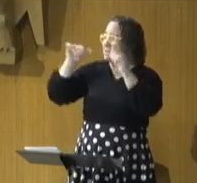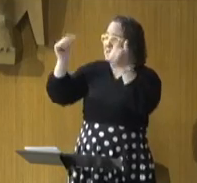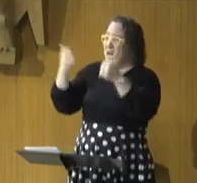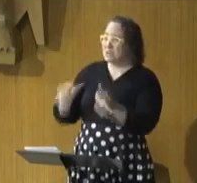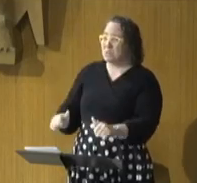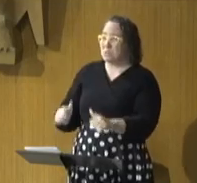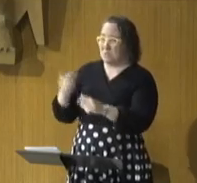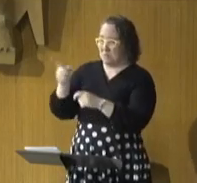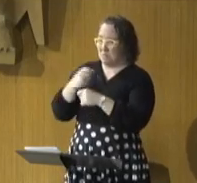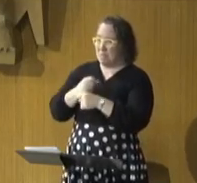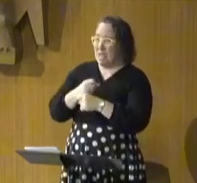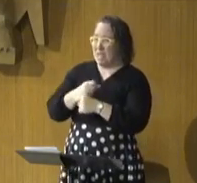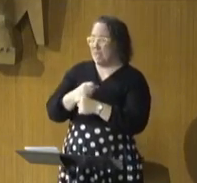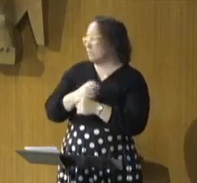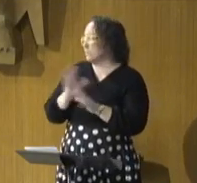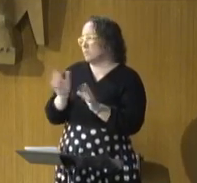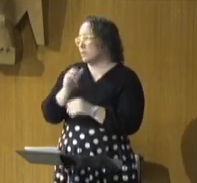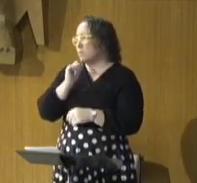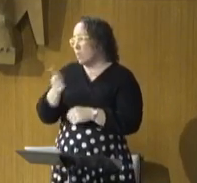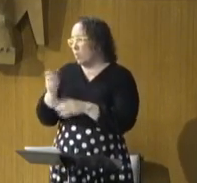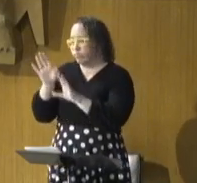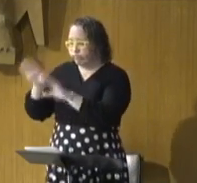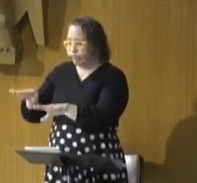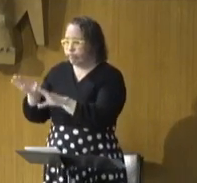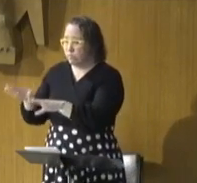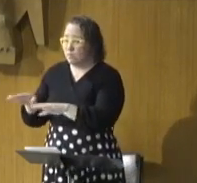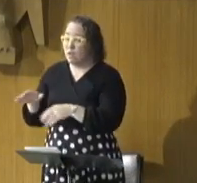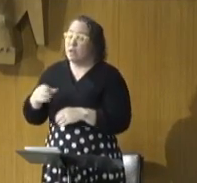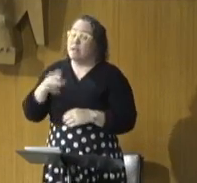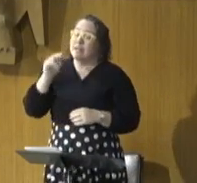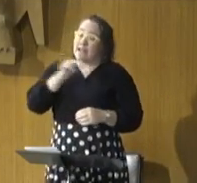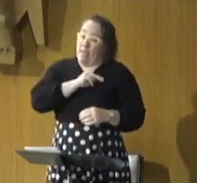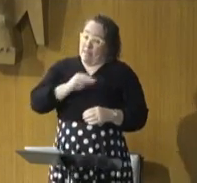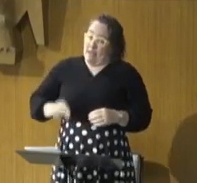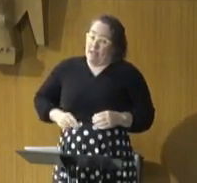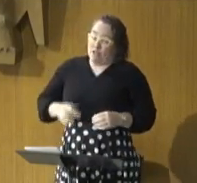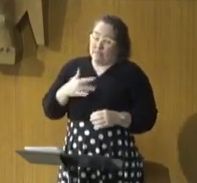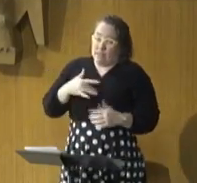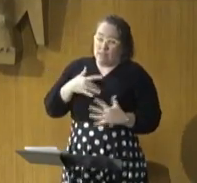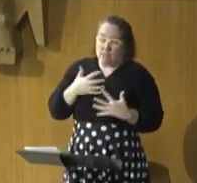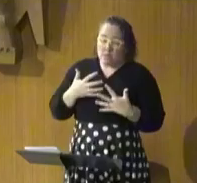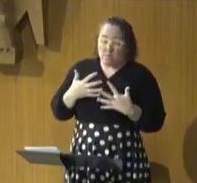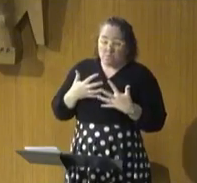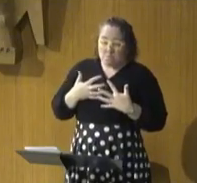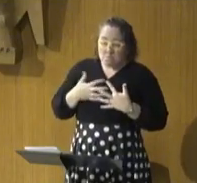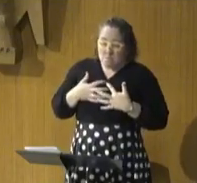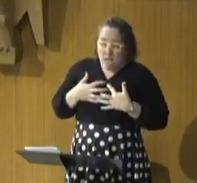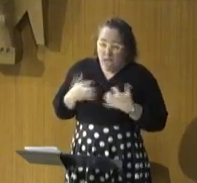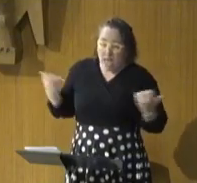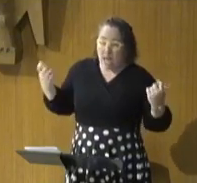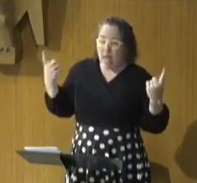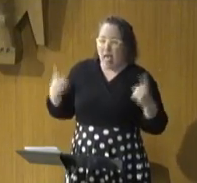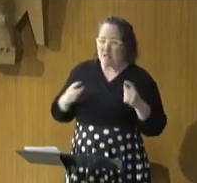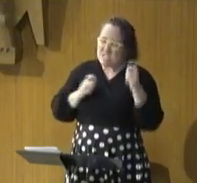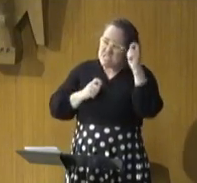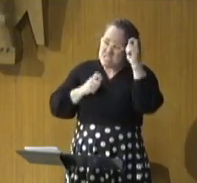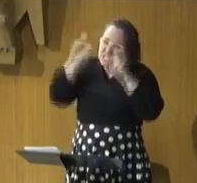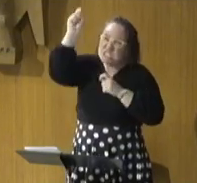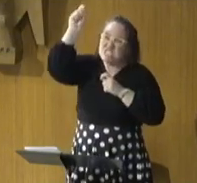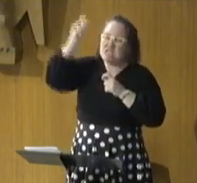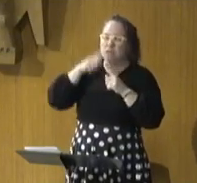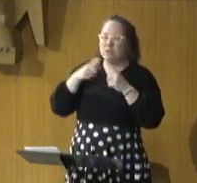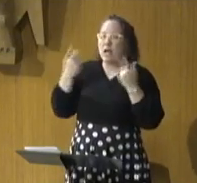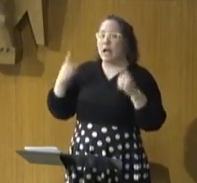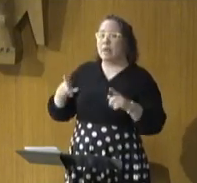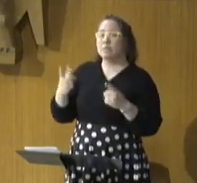Now we're told that the king is so angered by this that his face distorts. And he turns up the heat